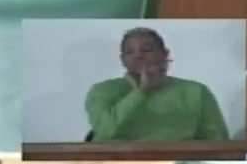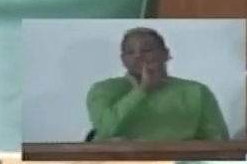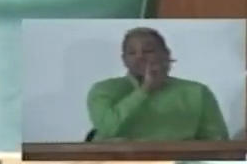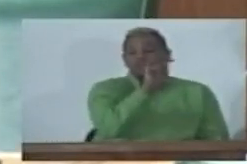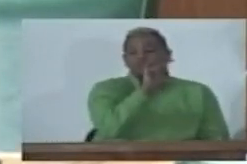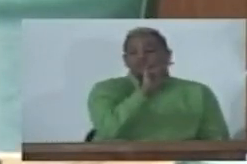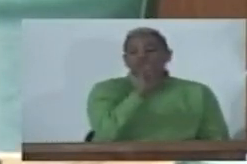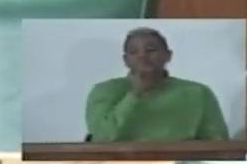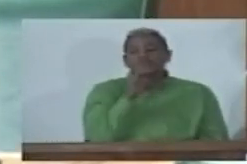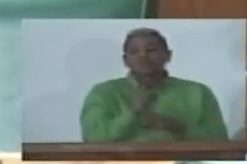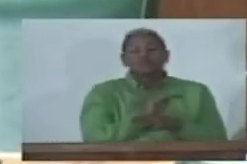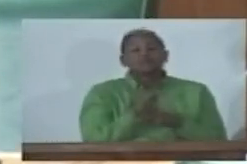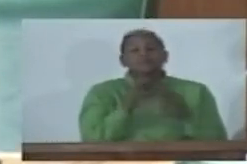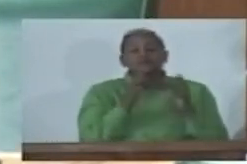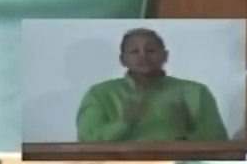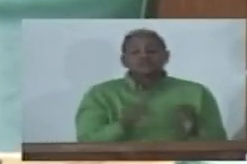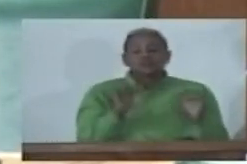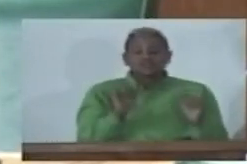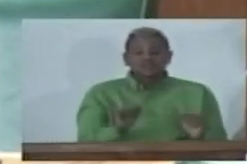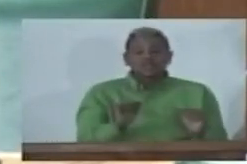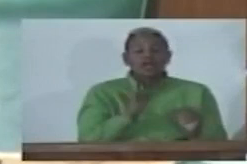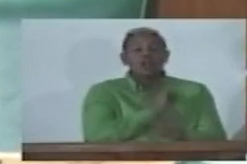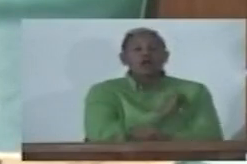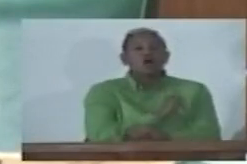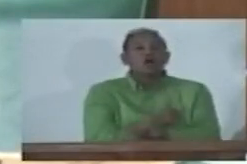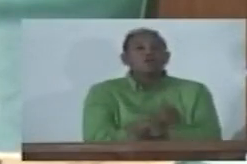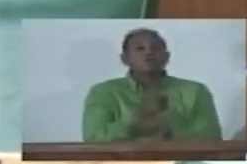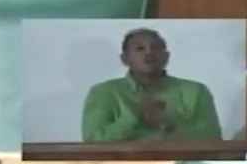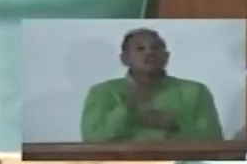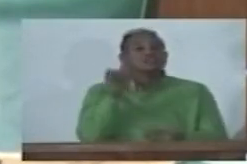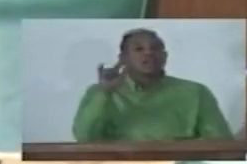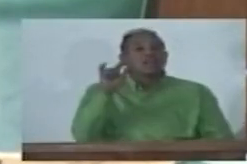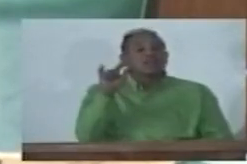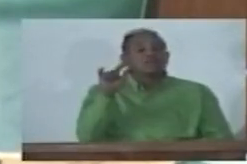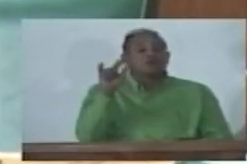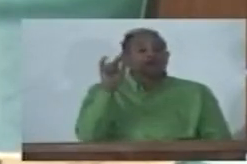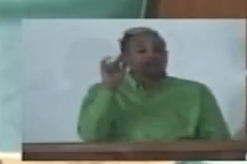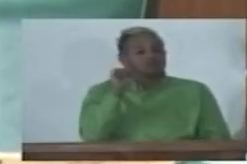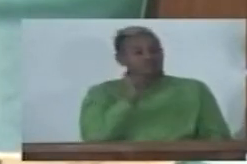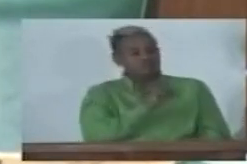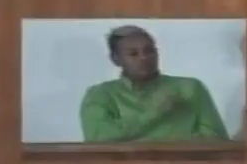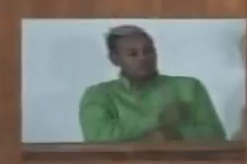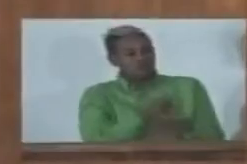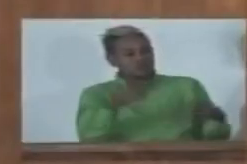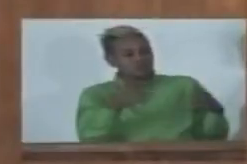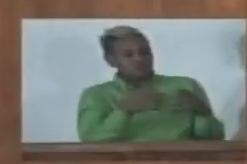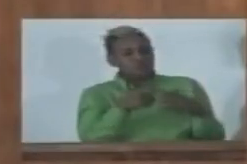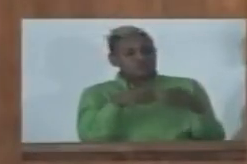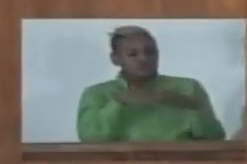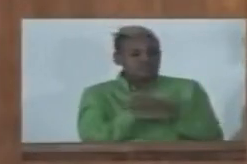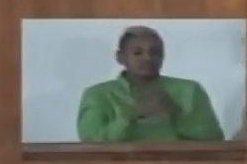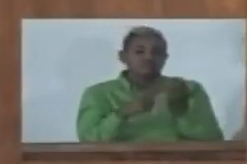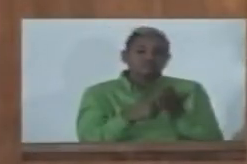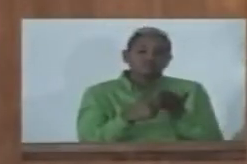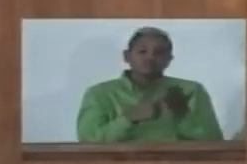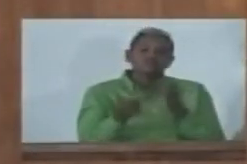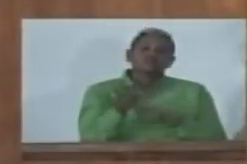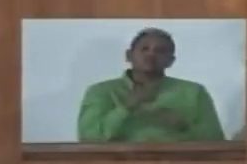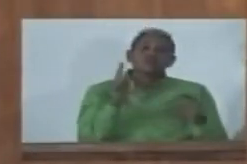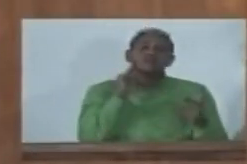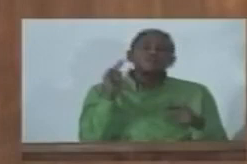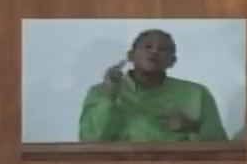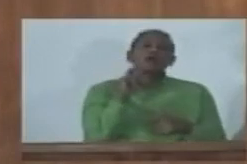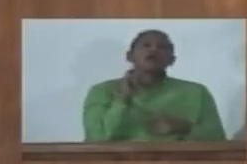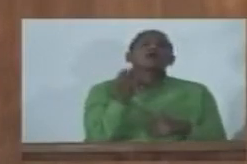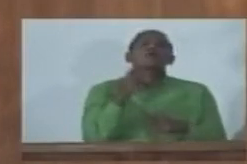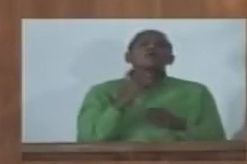and the Minister may authorize the Airports Authority to enter into arrangements for the airport or